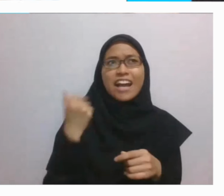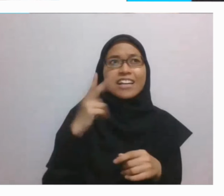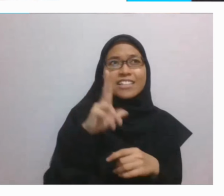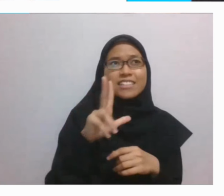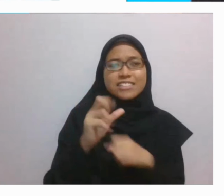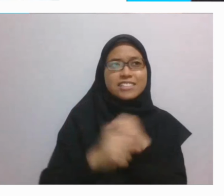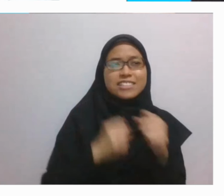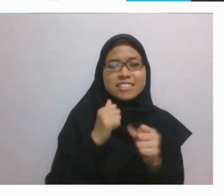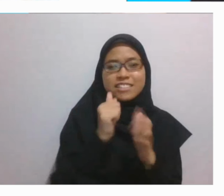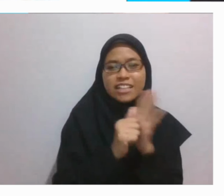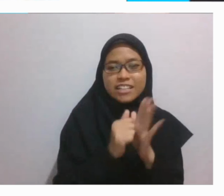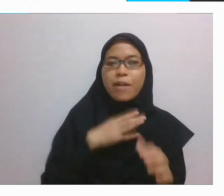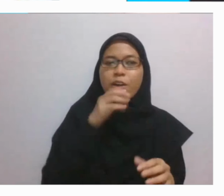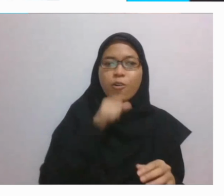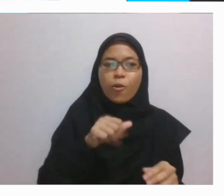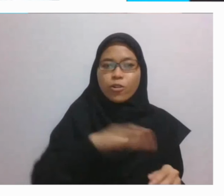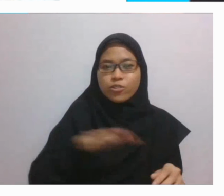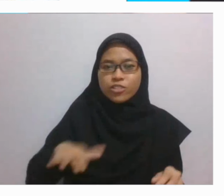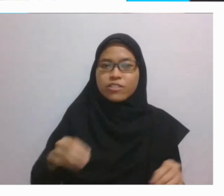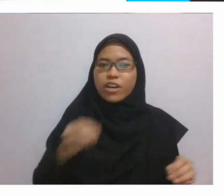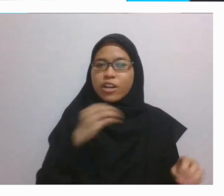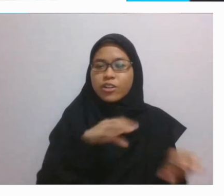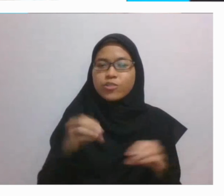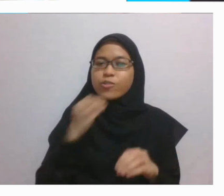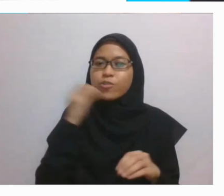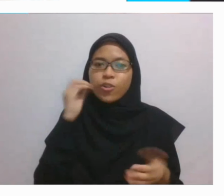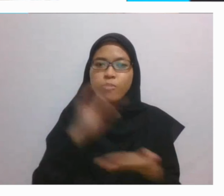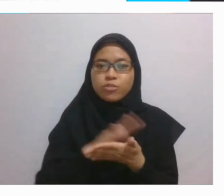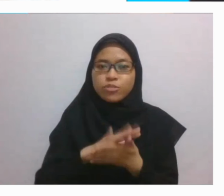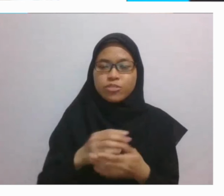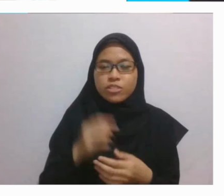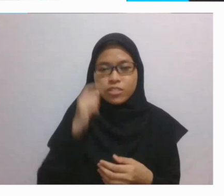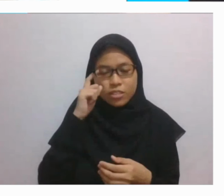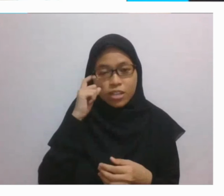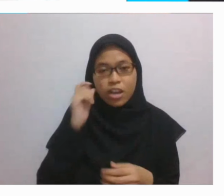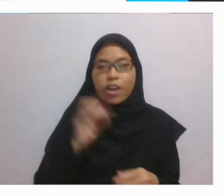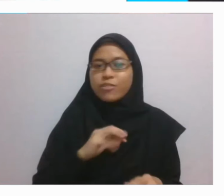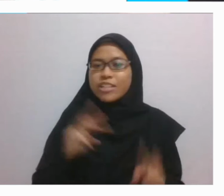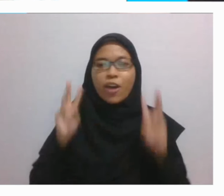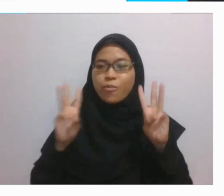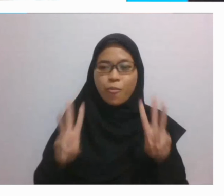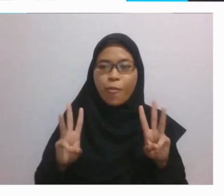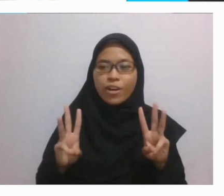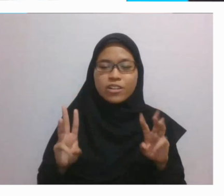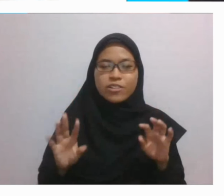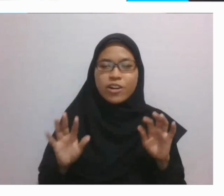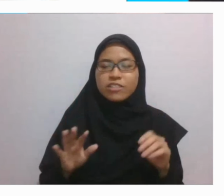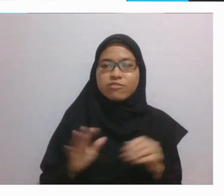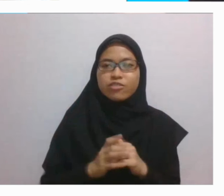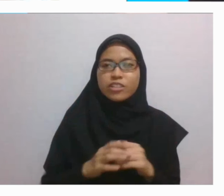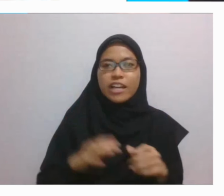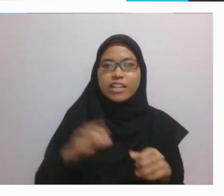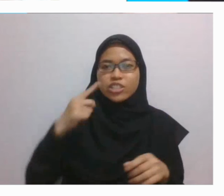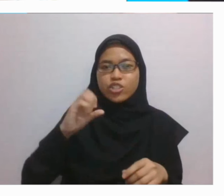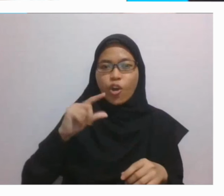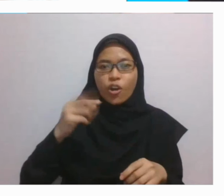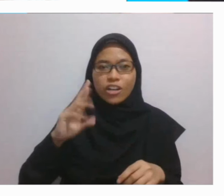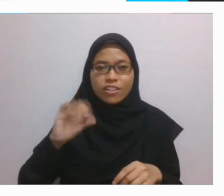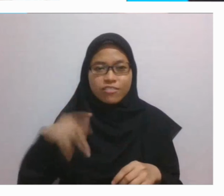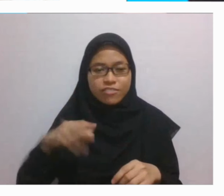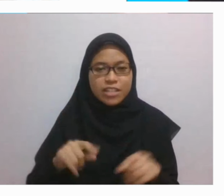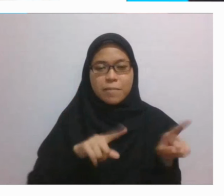children who've had to do some homeschooling with me are rather sick of me saying how wonderful geography is. But as a discipline which allows you to work